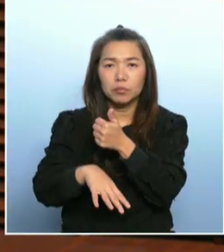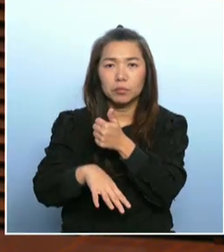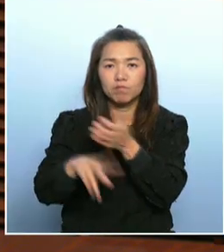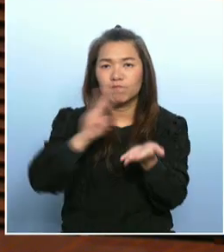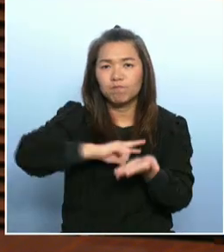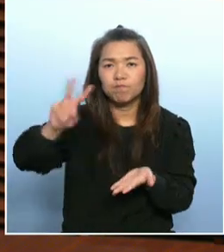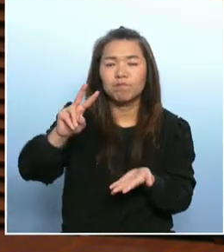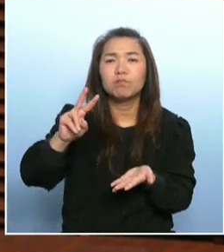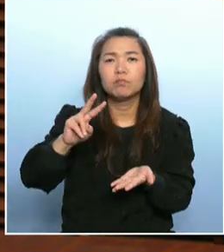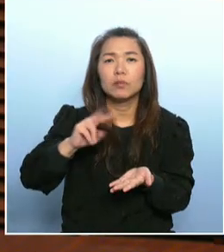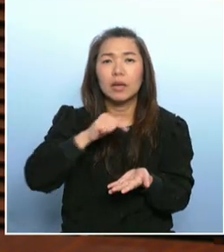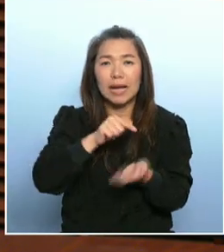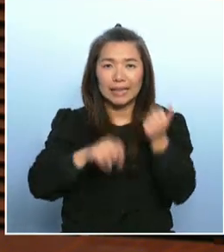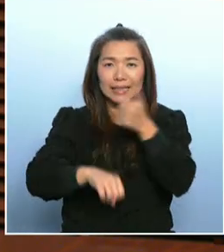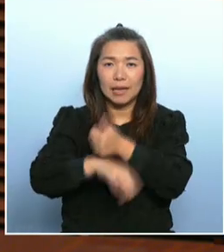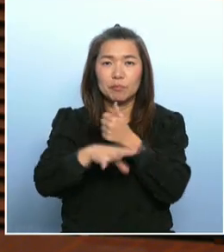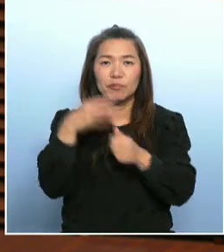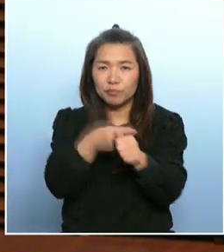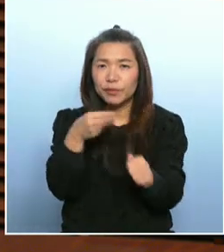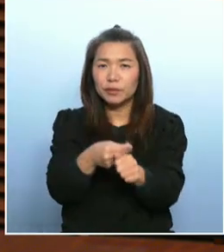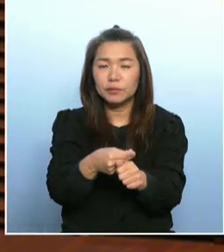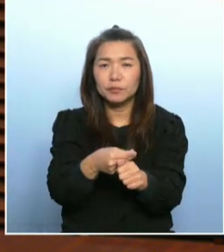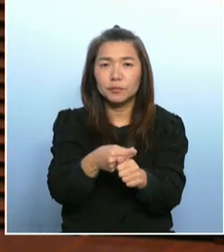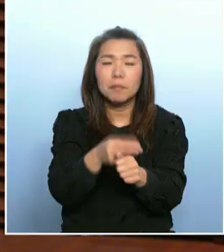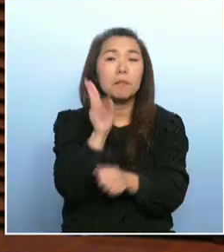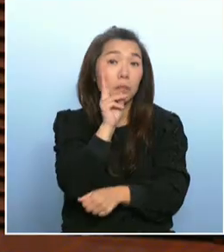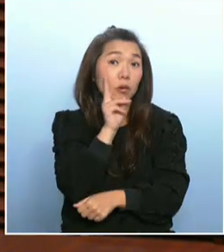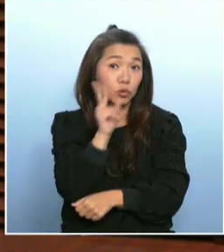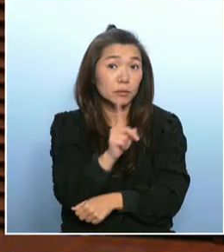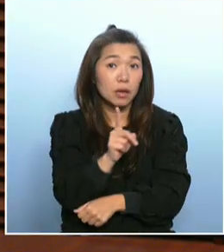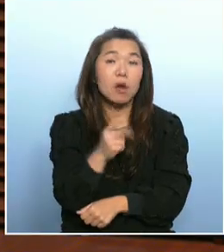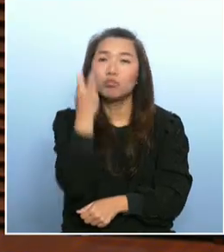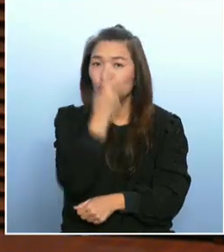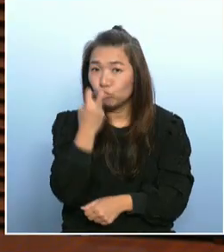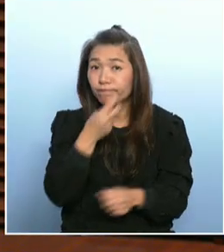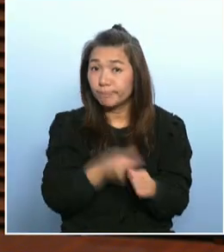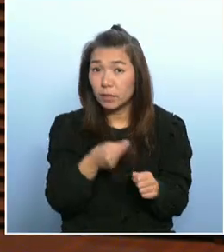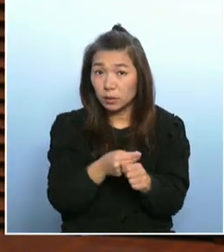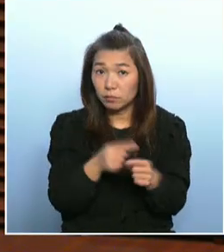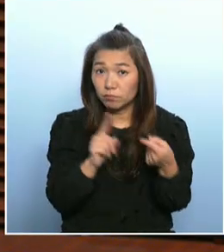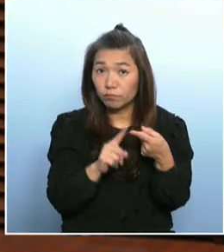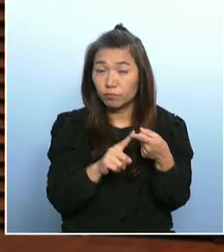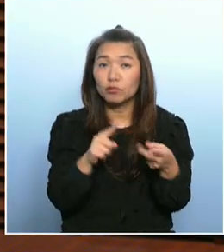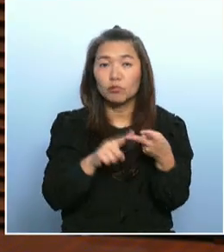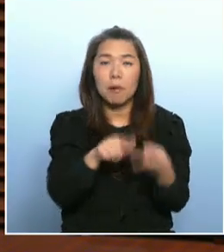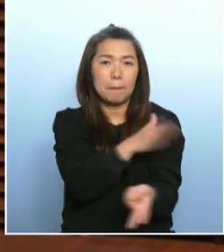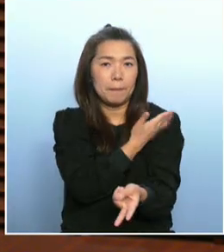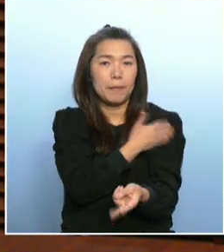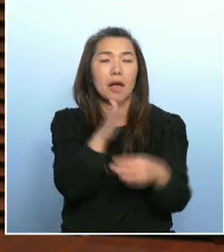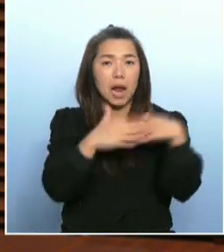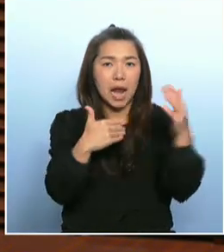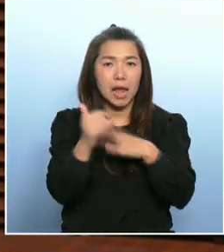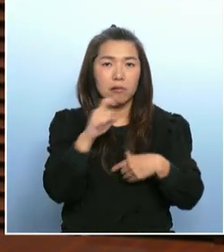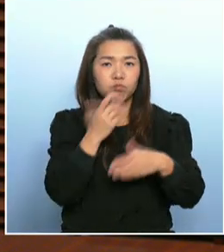will the administration offer standard training for imported care workers on, say, their language